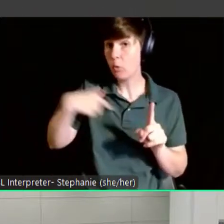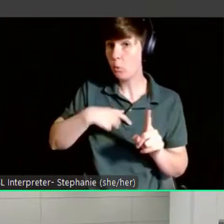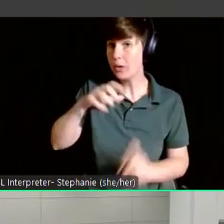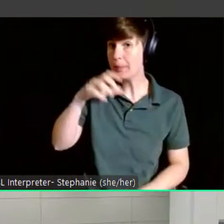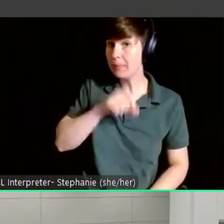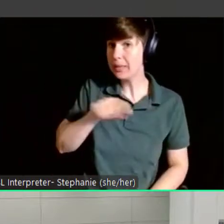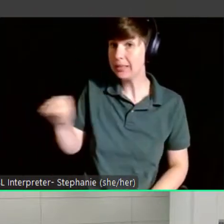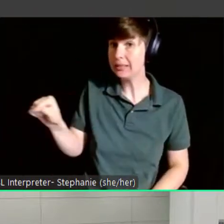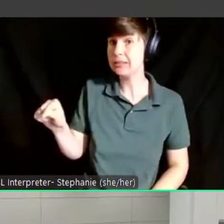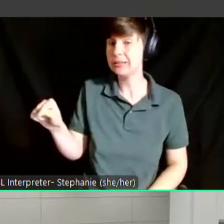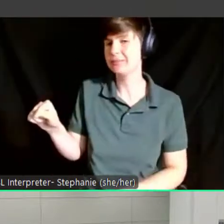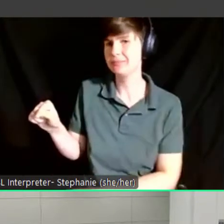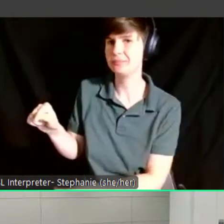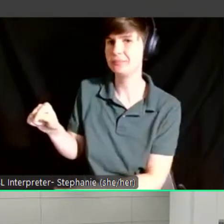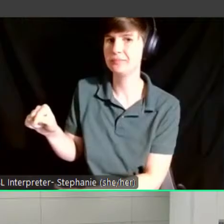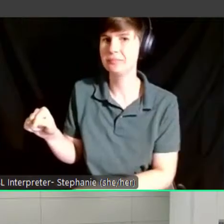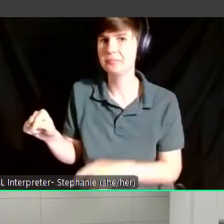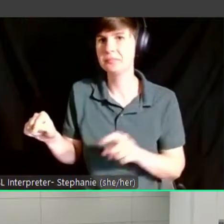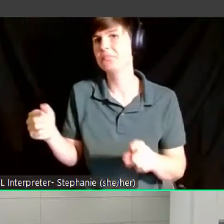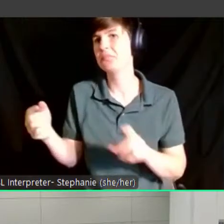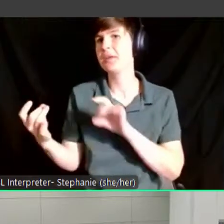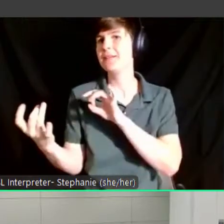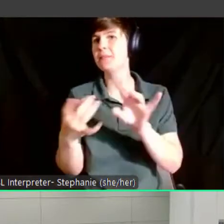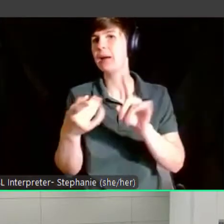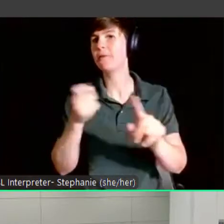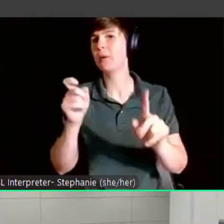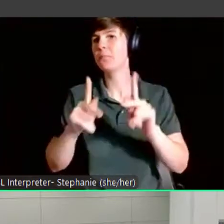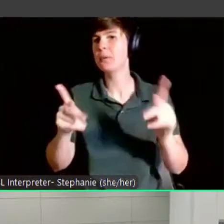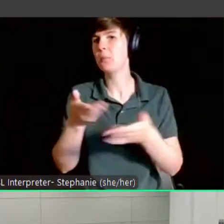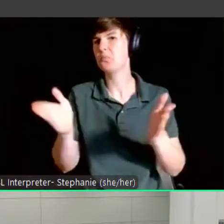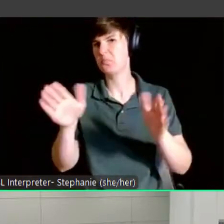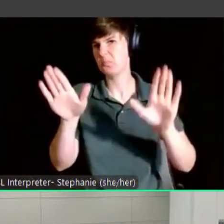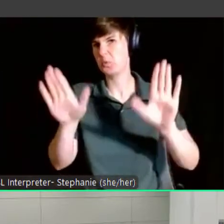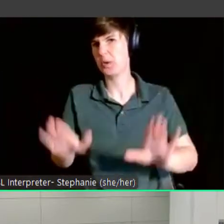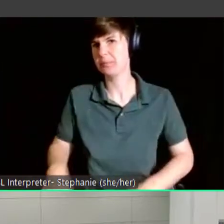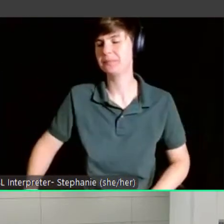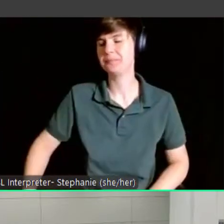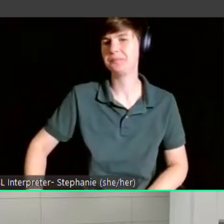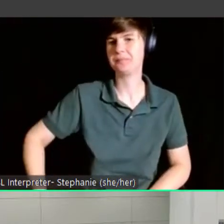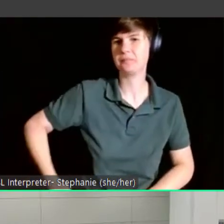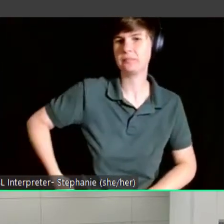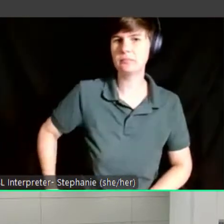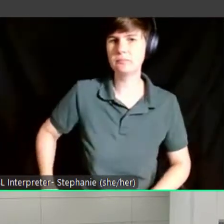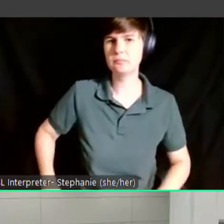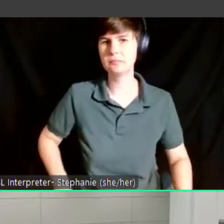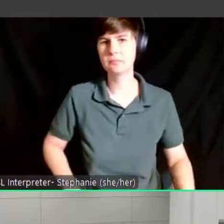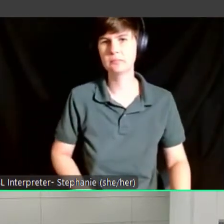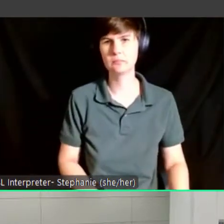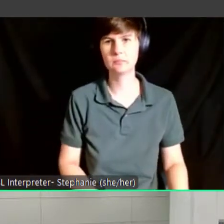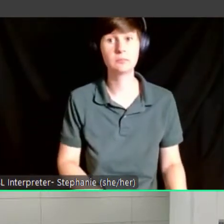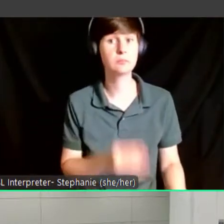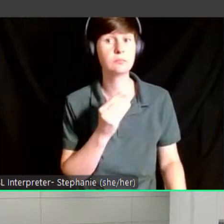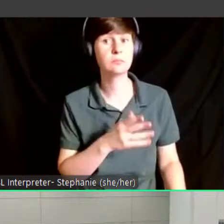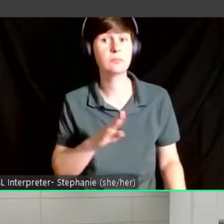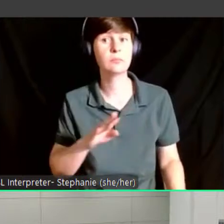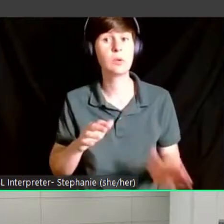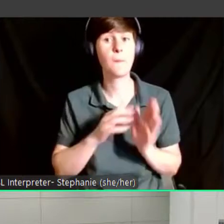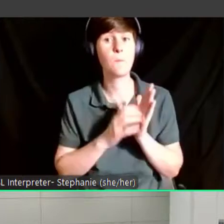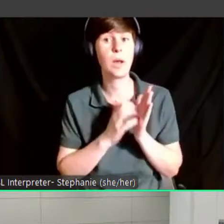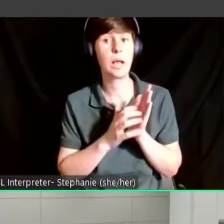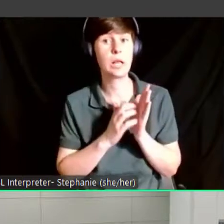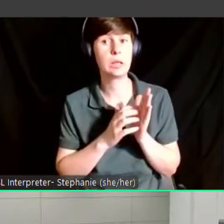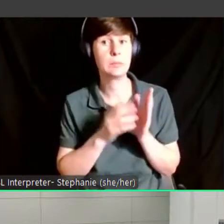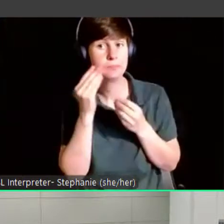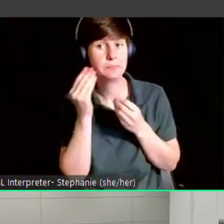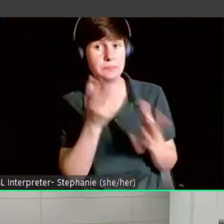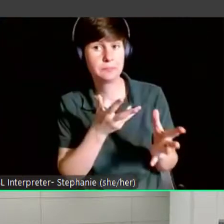So, yeah. I would also state that in Braille, if you're